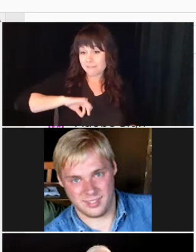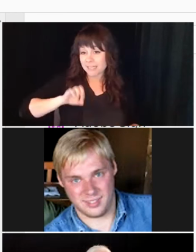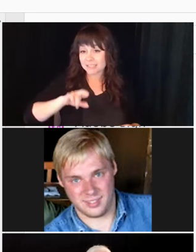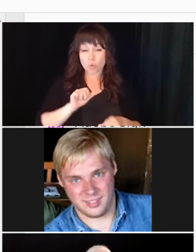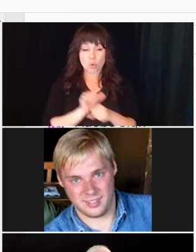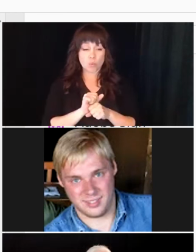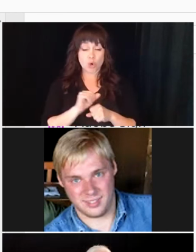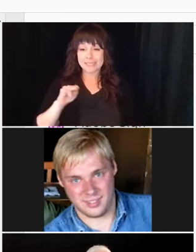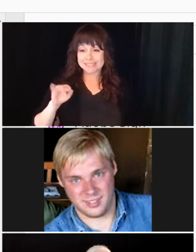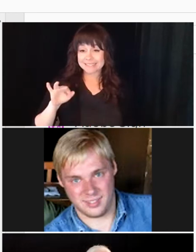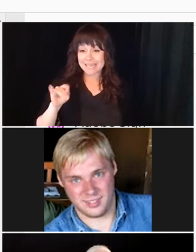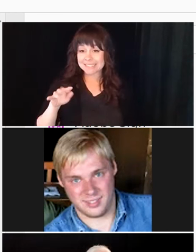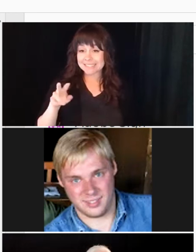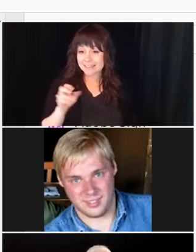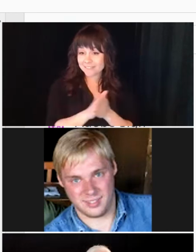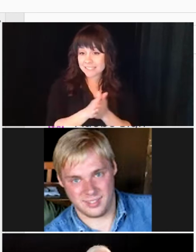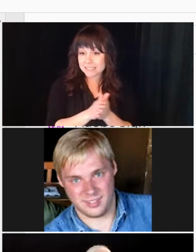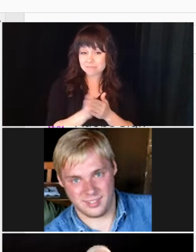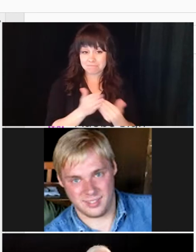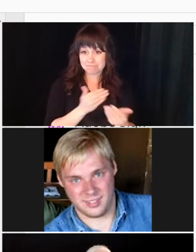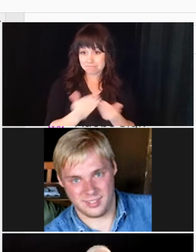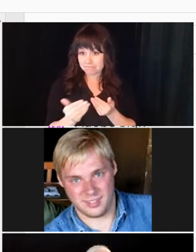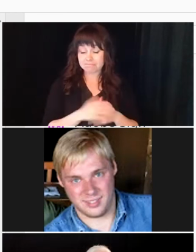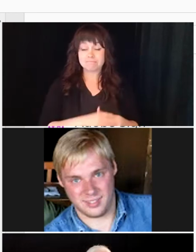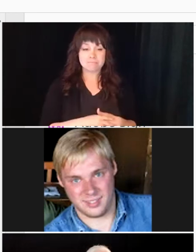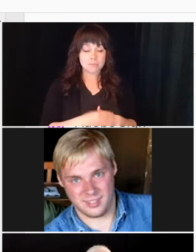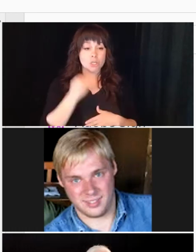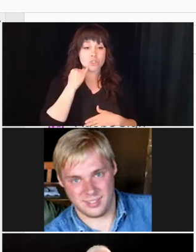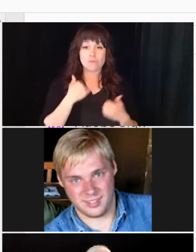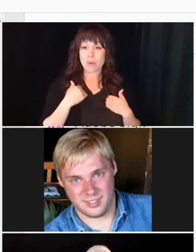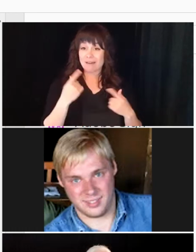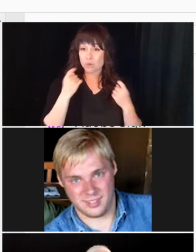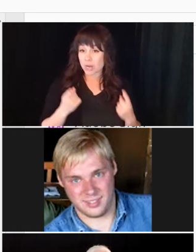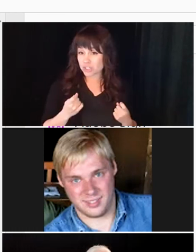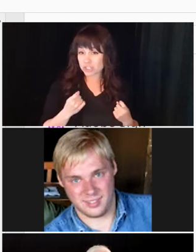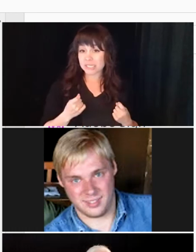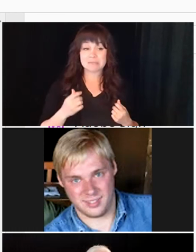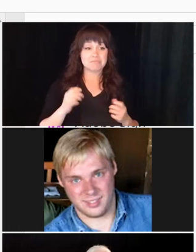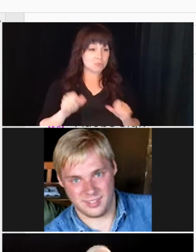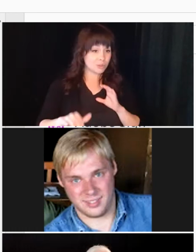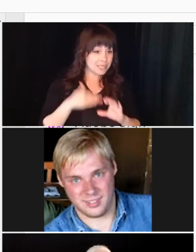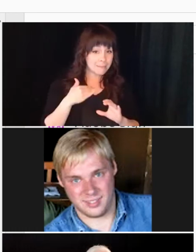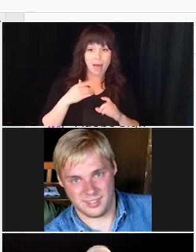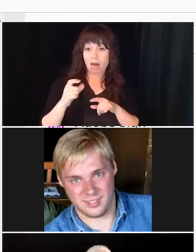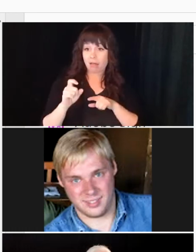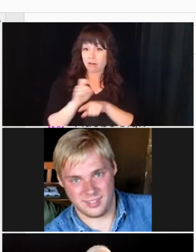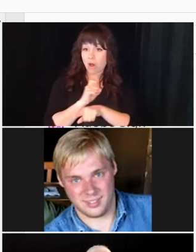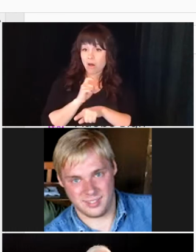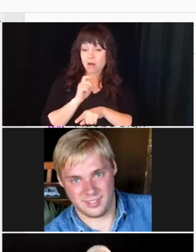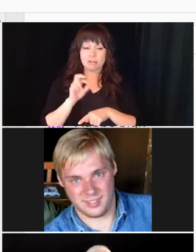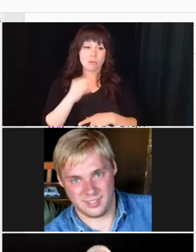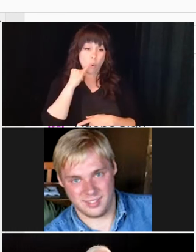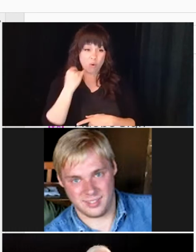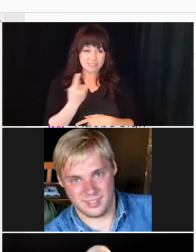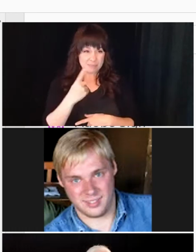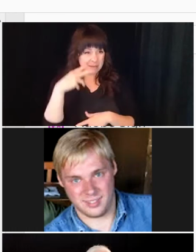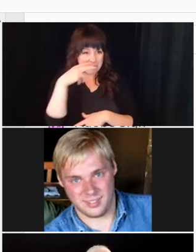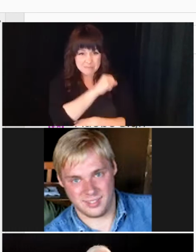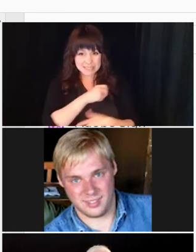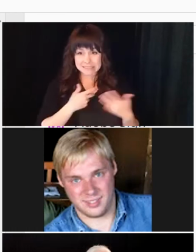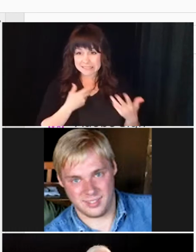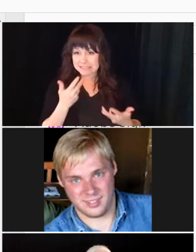that I didn't get to, you know, call or email me, or if there's something that you missed, if you came in late, or if you missed something because the internet